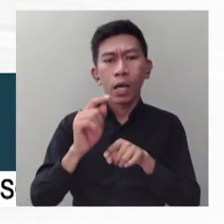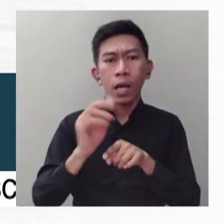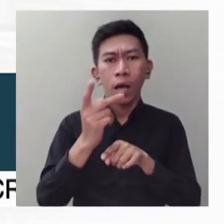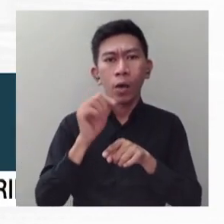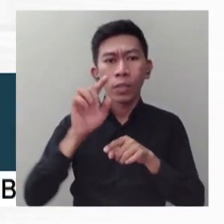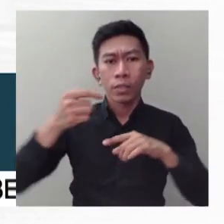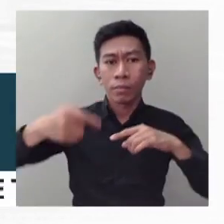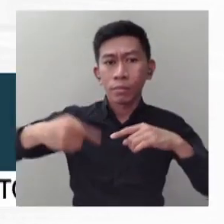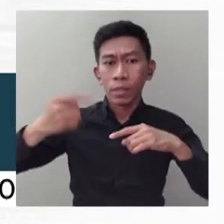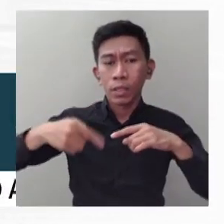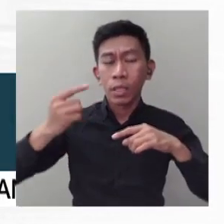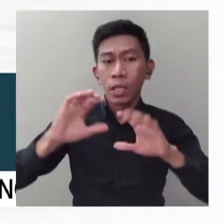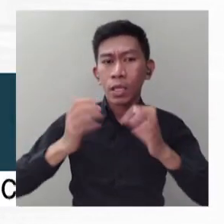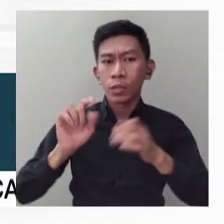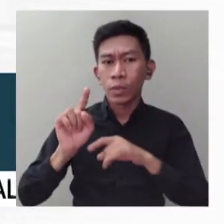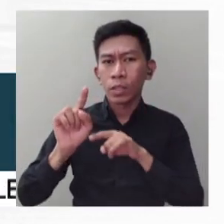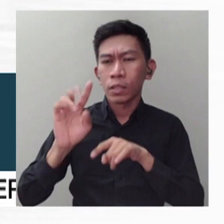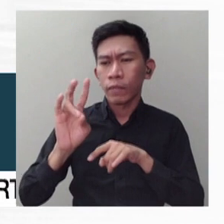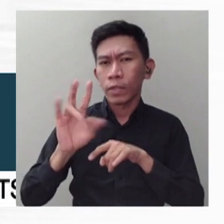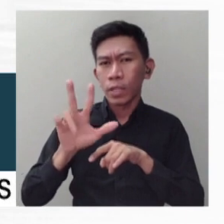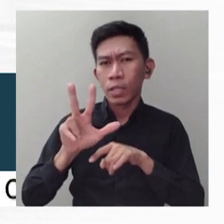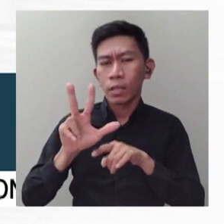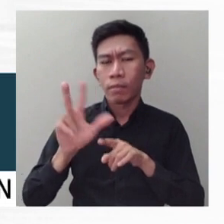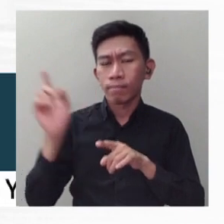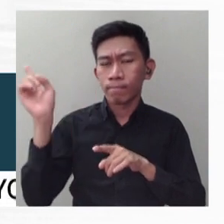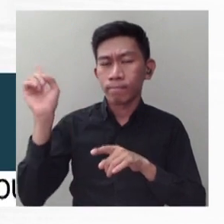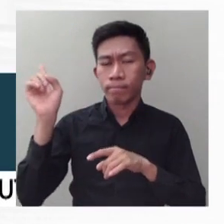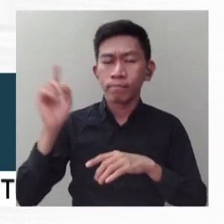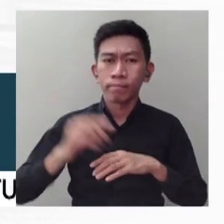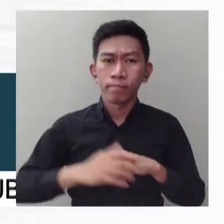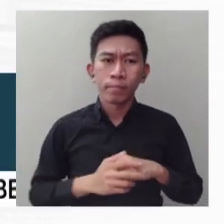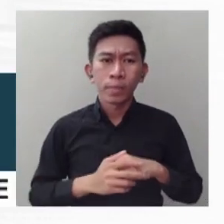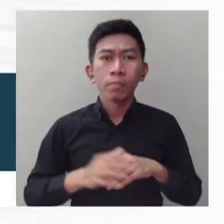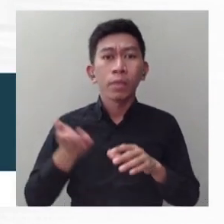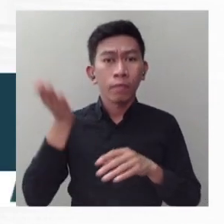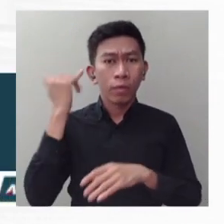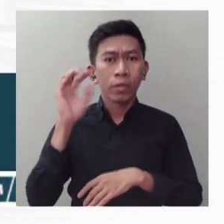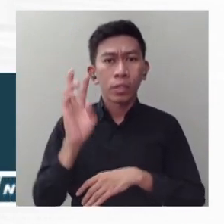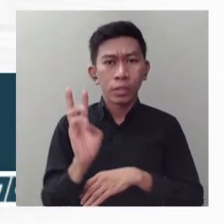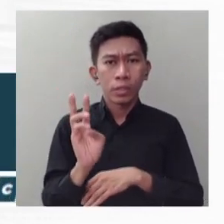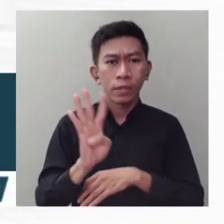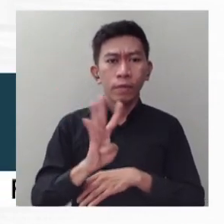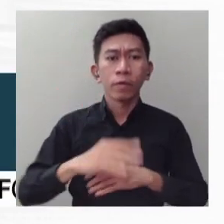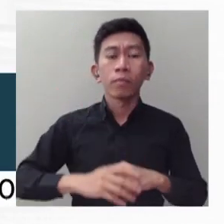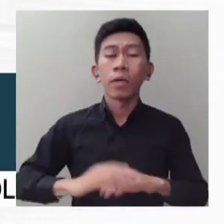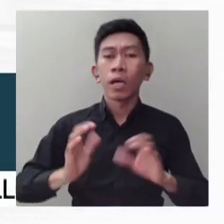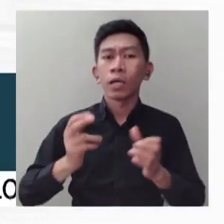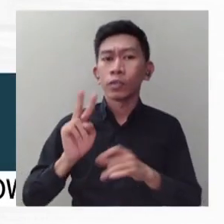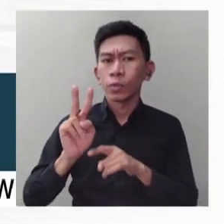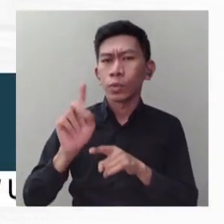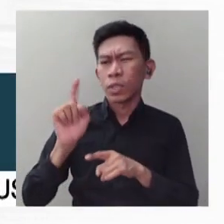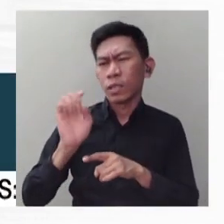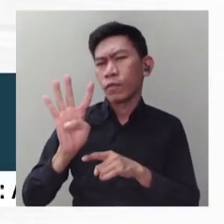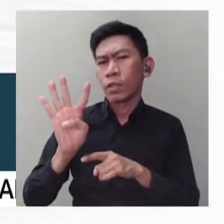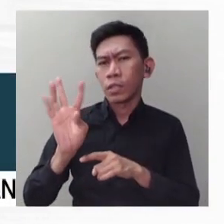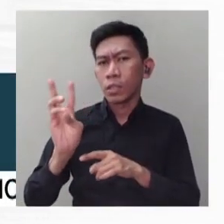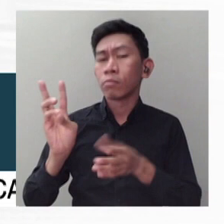will have to pay 73 pesos from 64. Class 2 will be charged 146 from